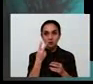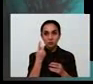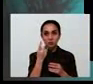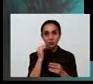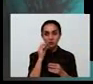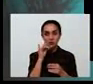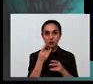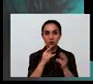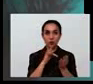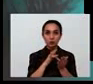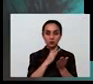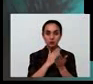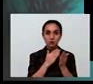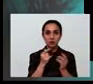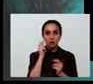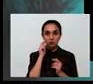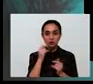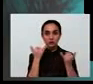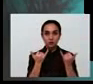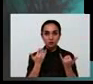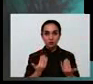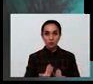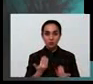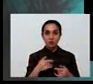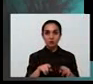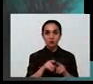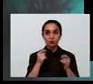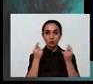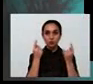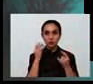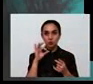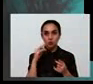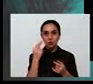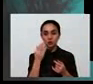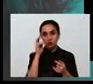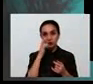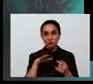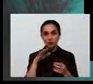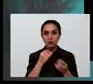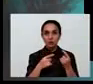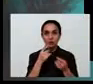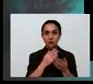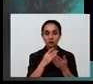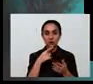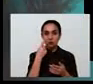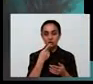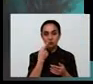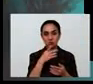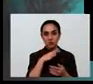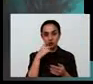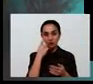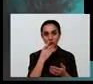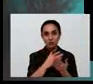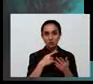21-asr o'rtalarida kelib, Xitoy zamonaning, demak, o'sha buyuk sotsialistik davlatiga aylanadi deb e'lon